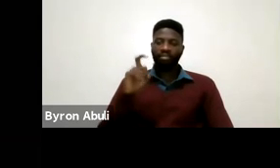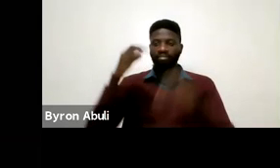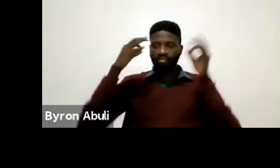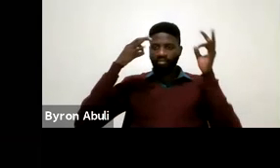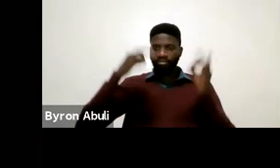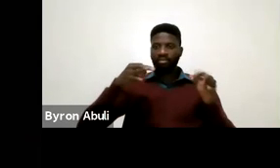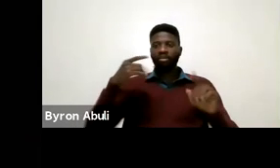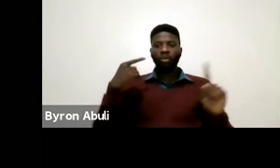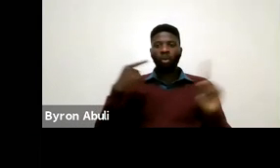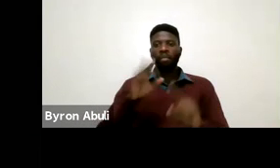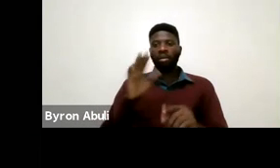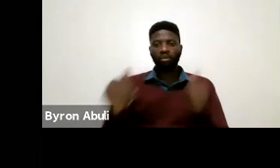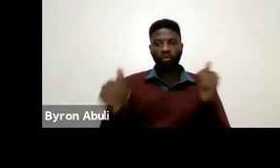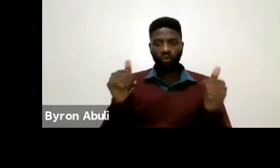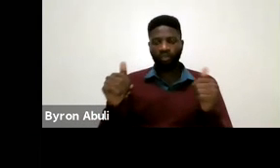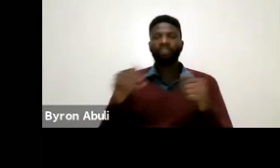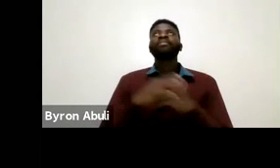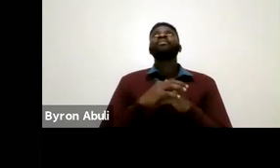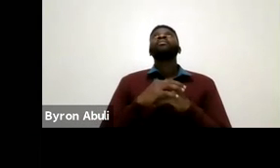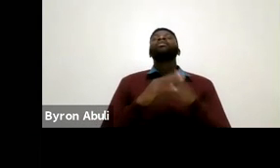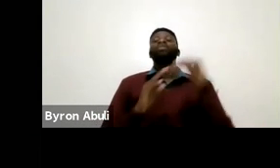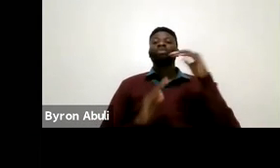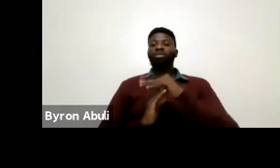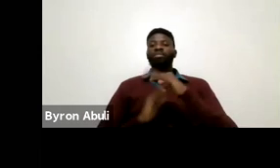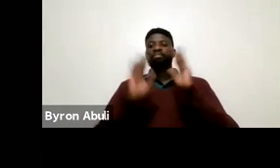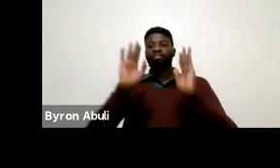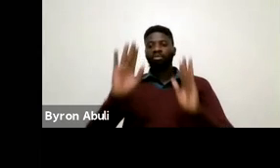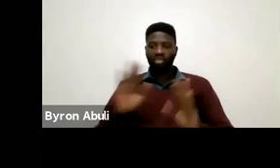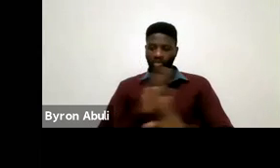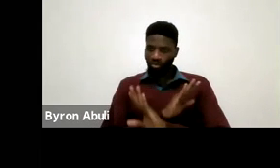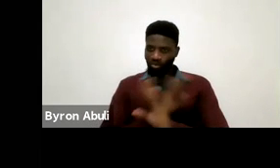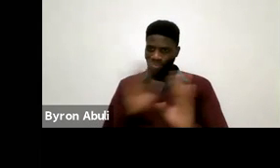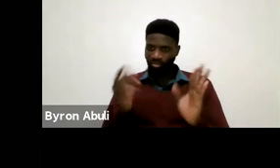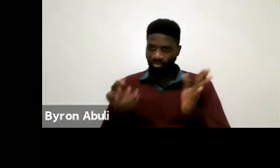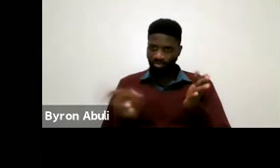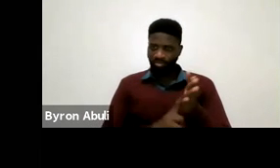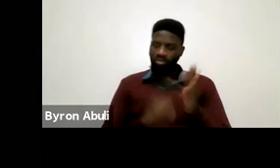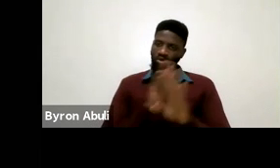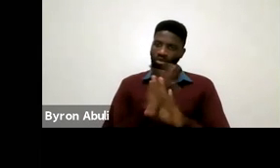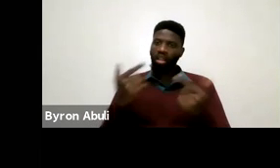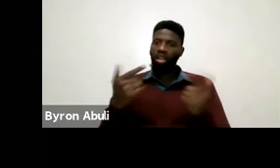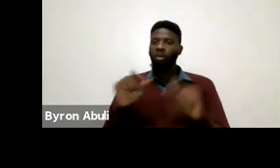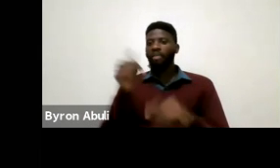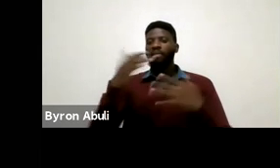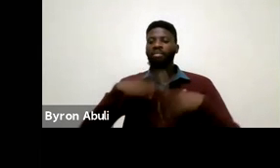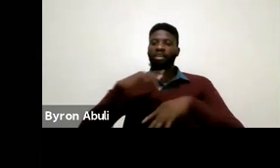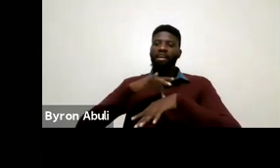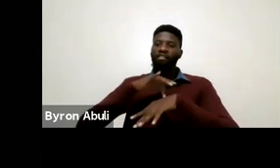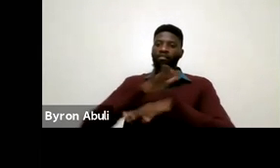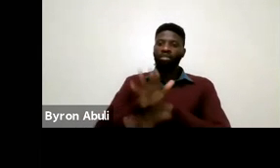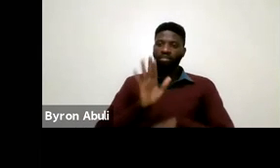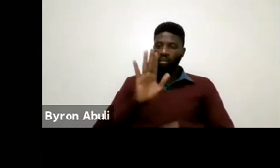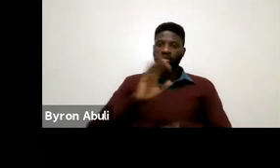most importantly, do not, and I repeat, do not allow others to influence the goals you want to set for yourselves.